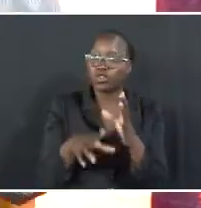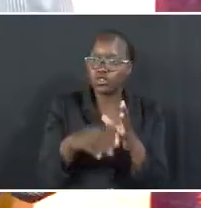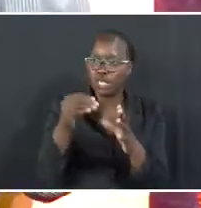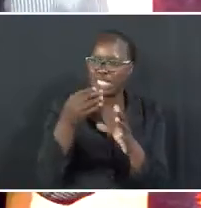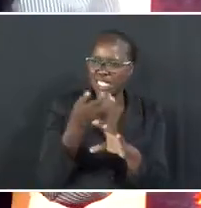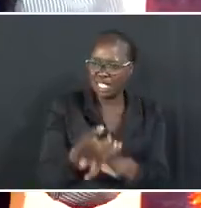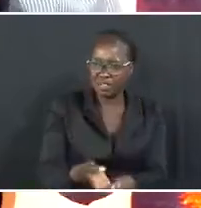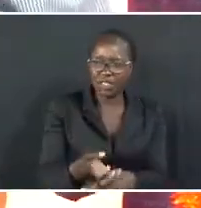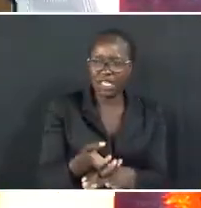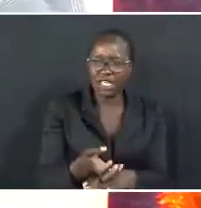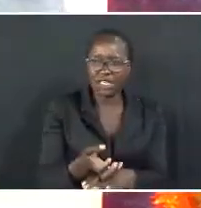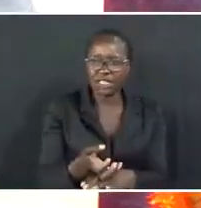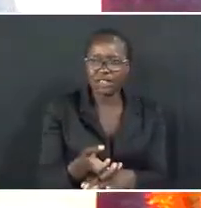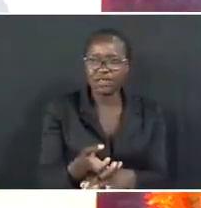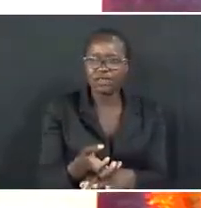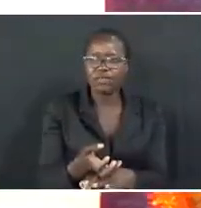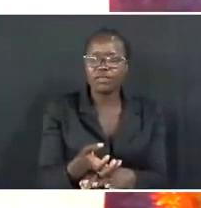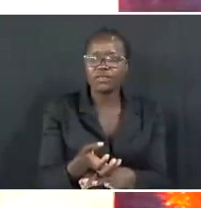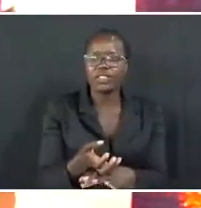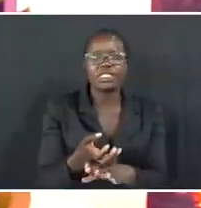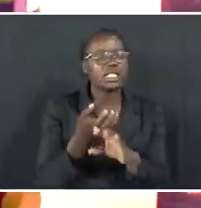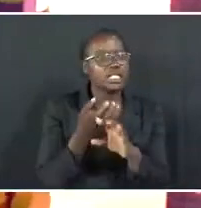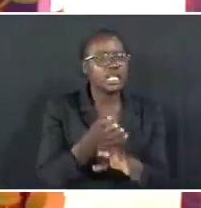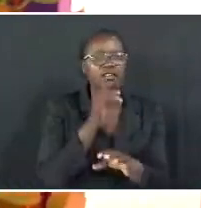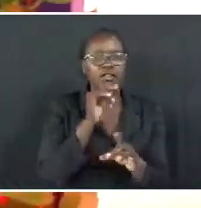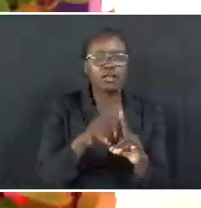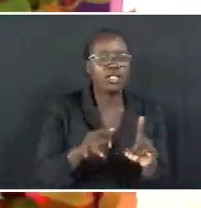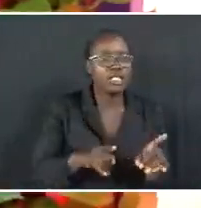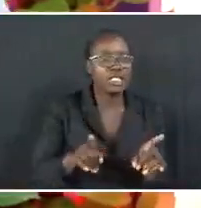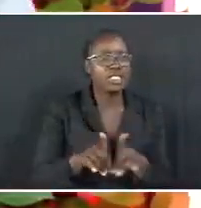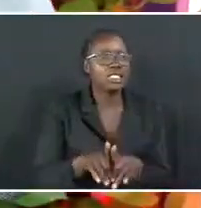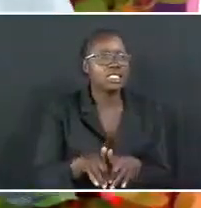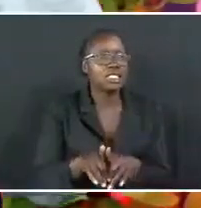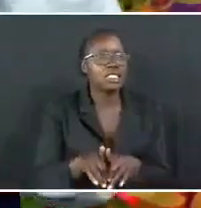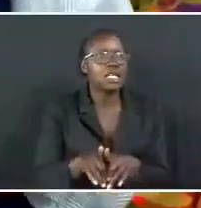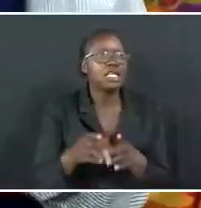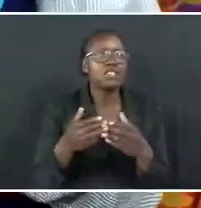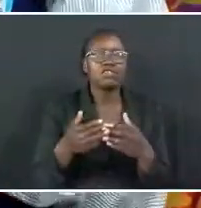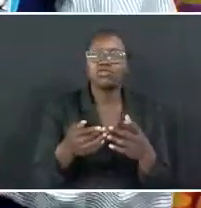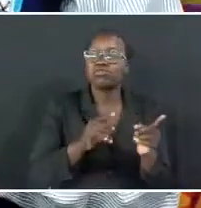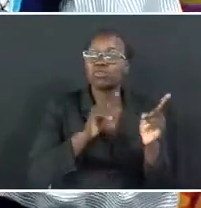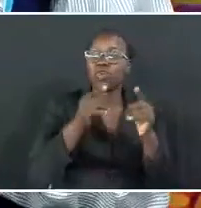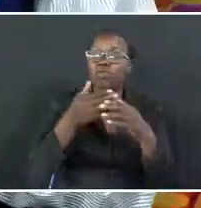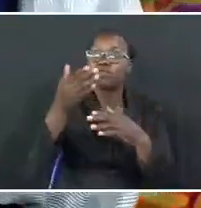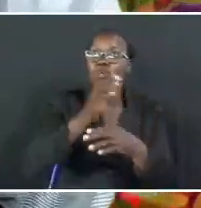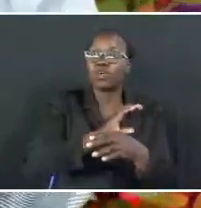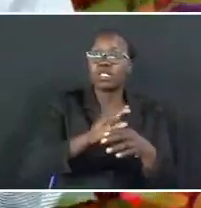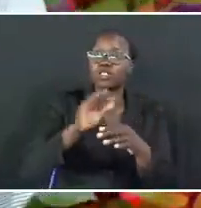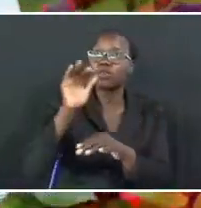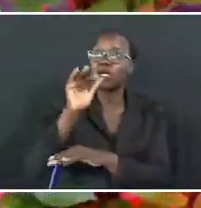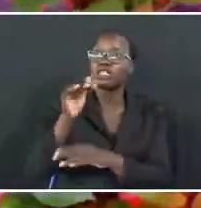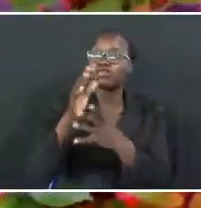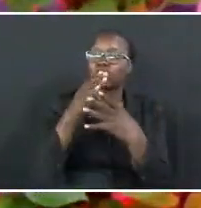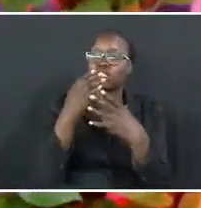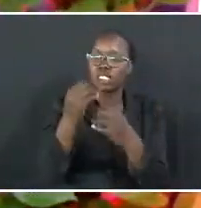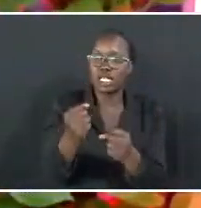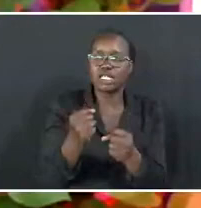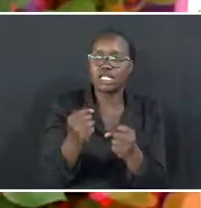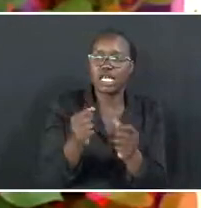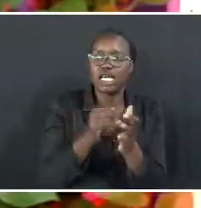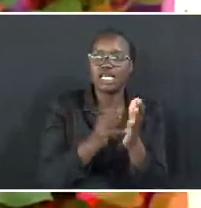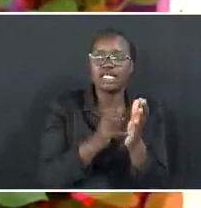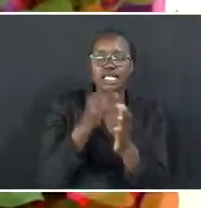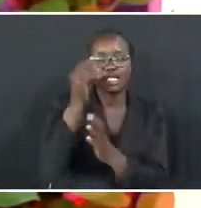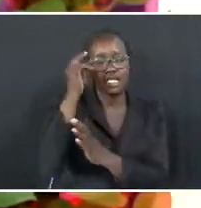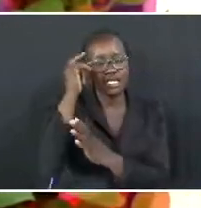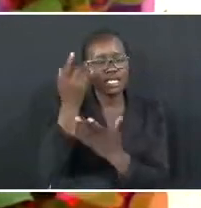it difficult, once you find it tough, brothers and sisters, to go before Christ, to ask him for strength, just